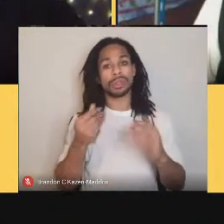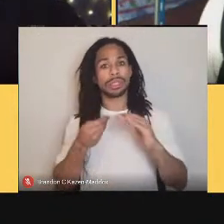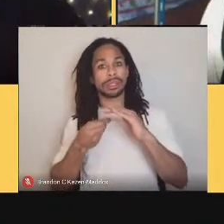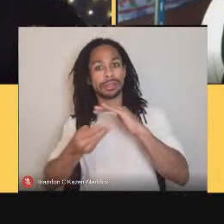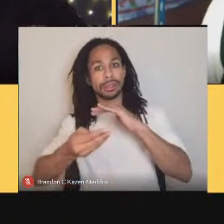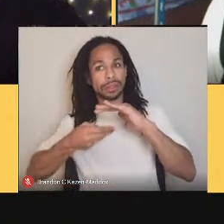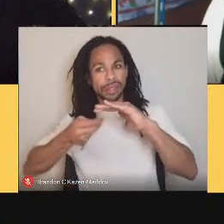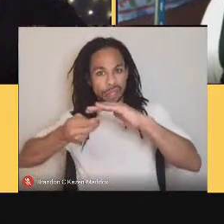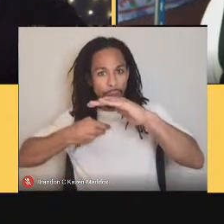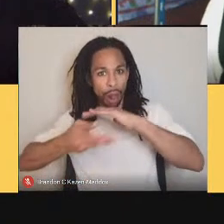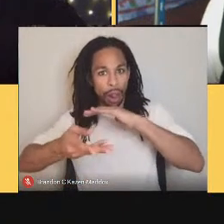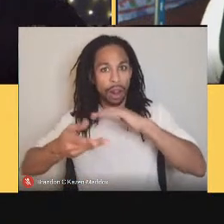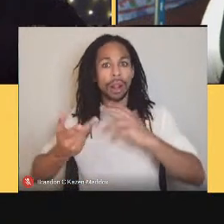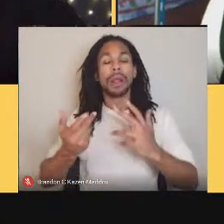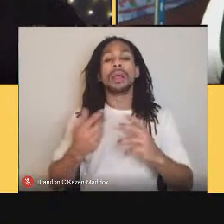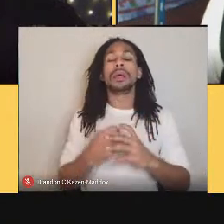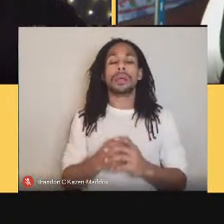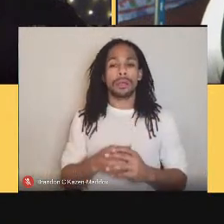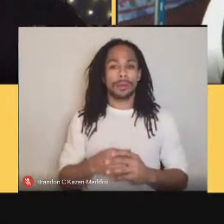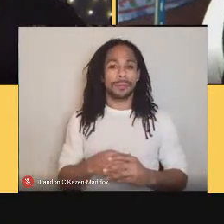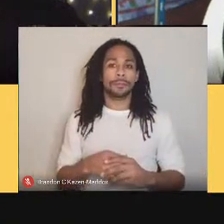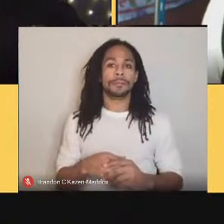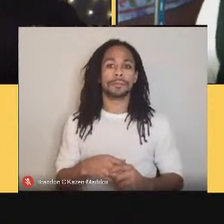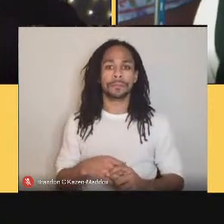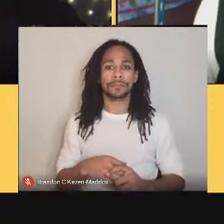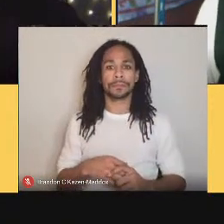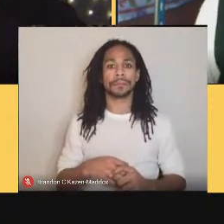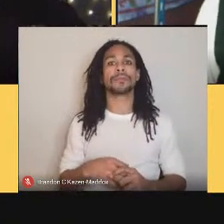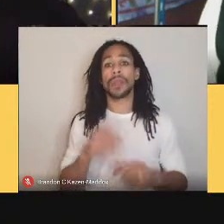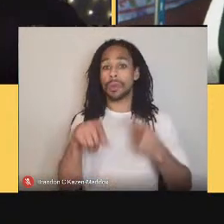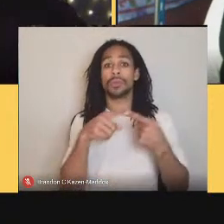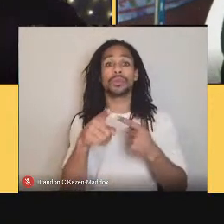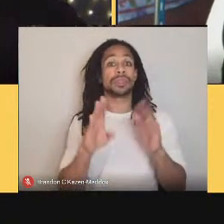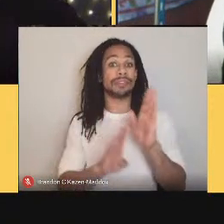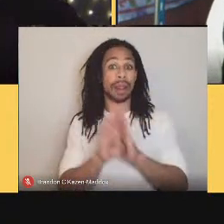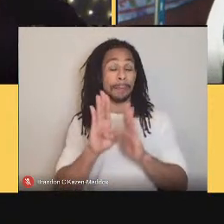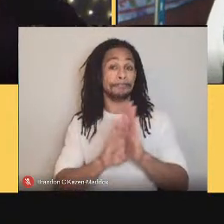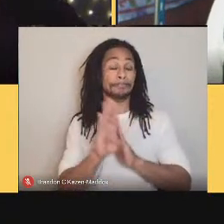subtle. And when you're developing it,